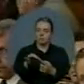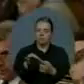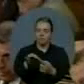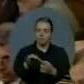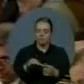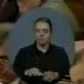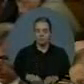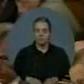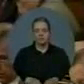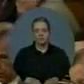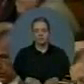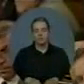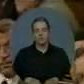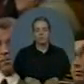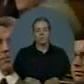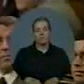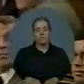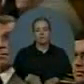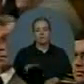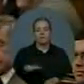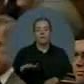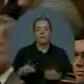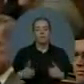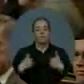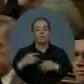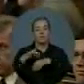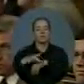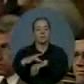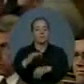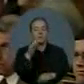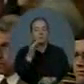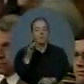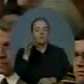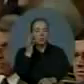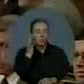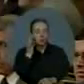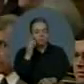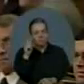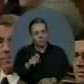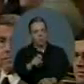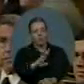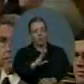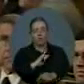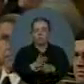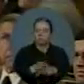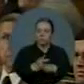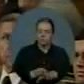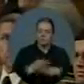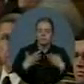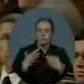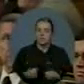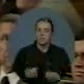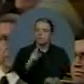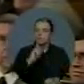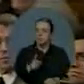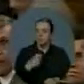the health services that they need, and if the honourable member has a particular case where that isn't taking place, then of course we'll take a look at that, Mr. Speaker. But we also call